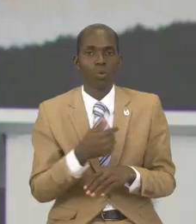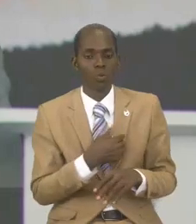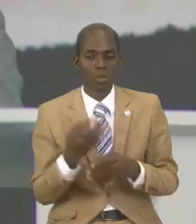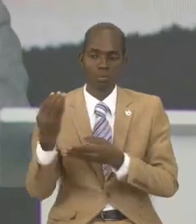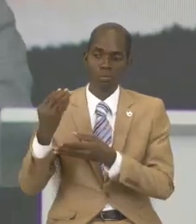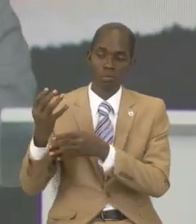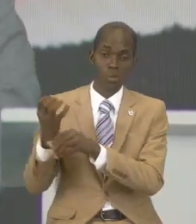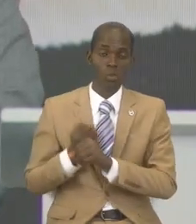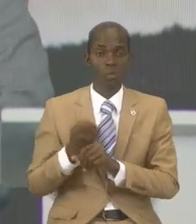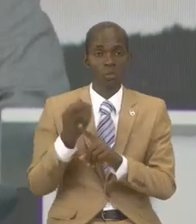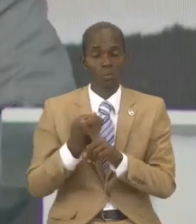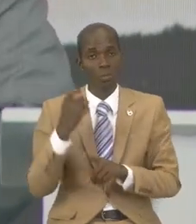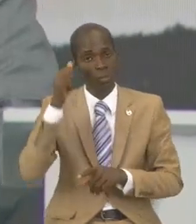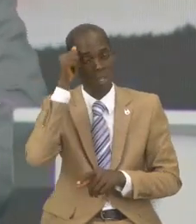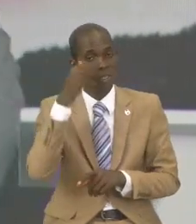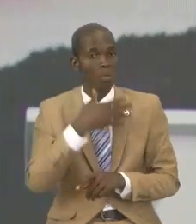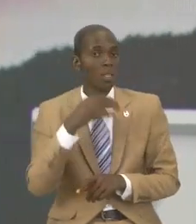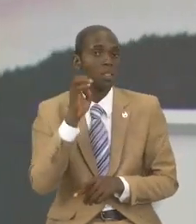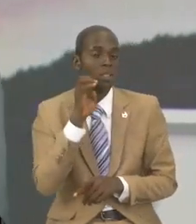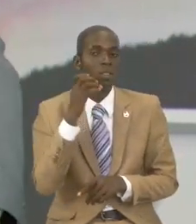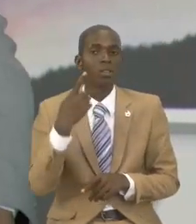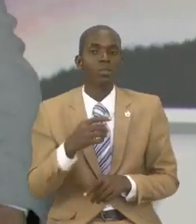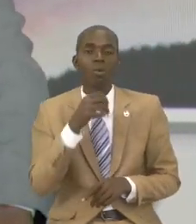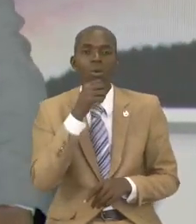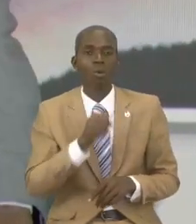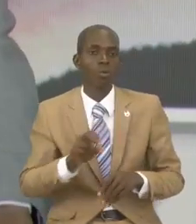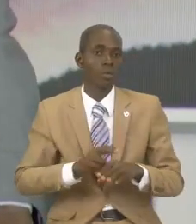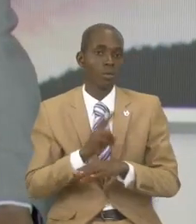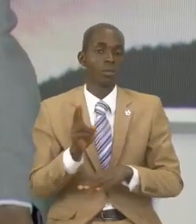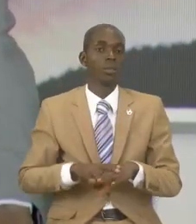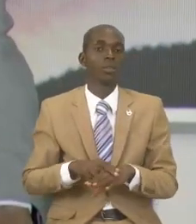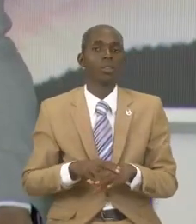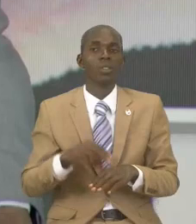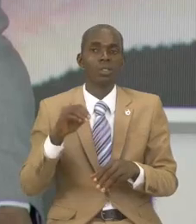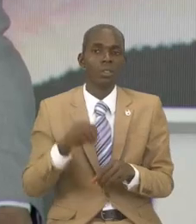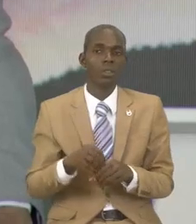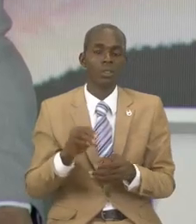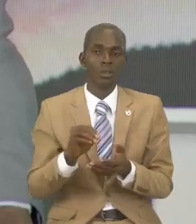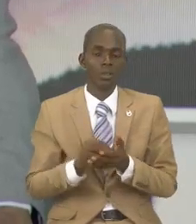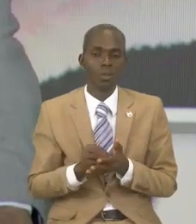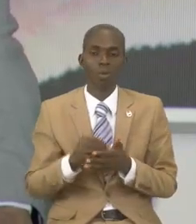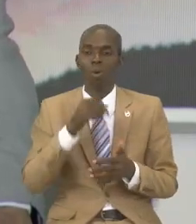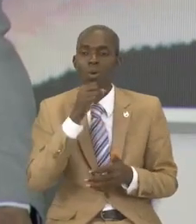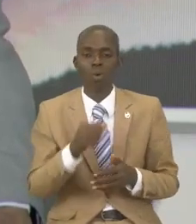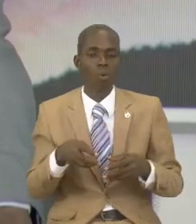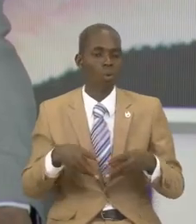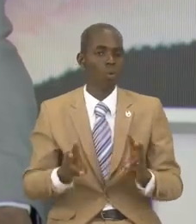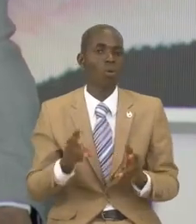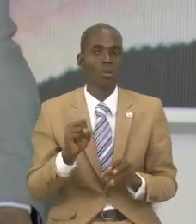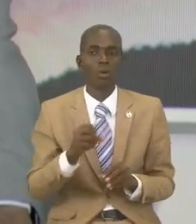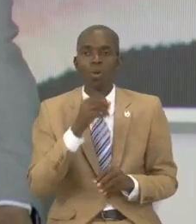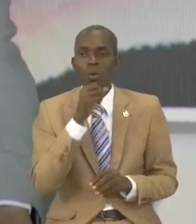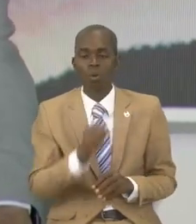and Eve, the old man in its old ways, old